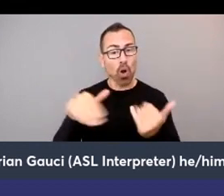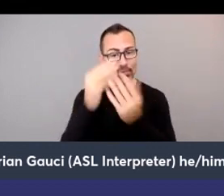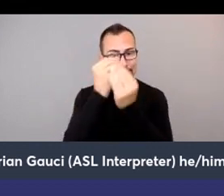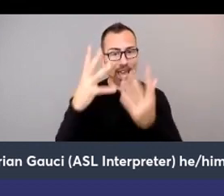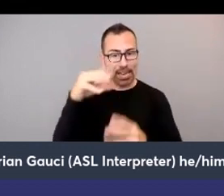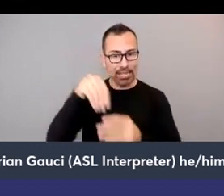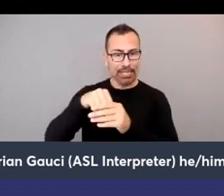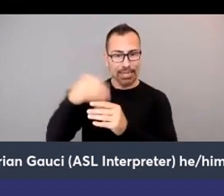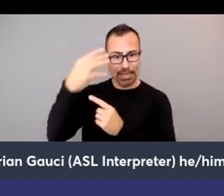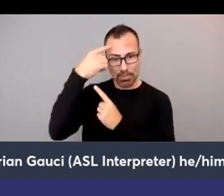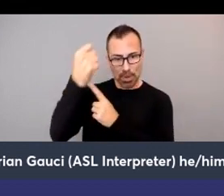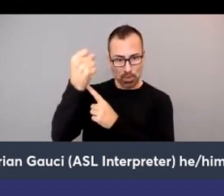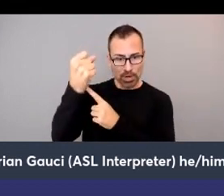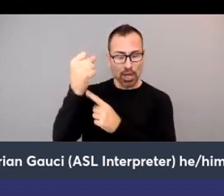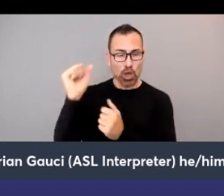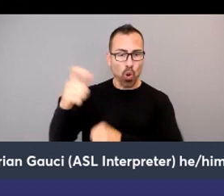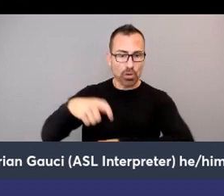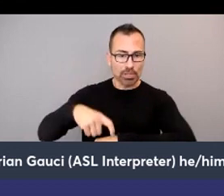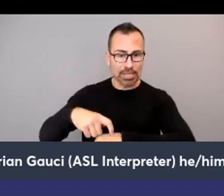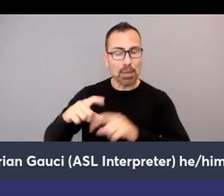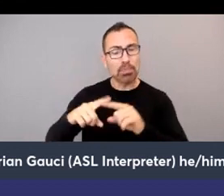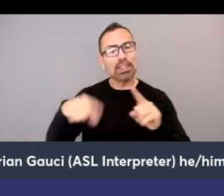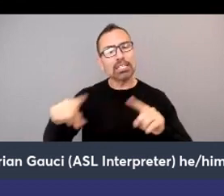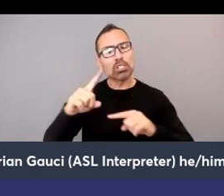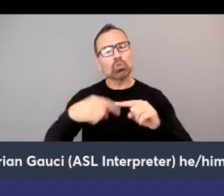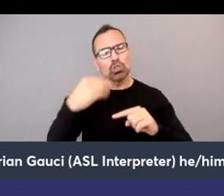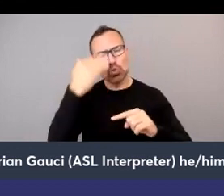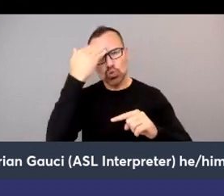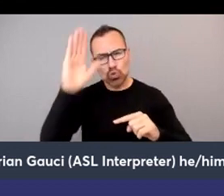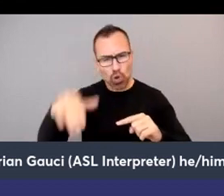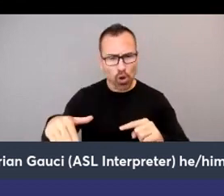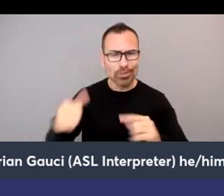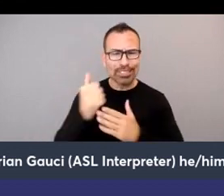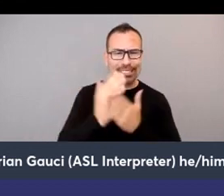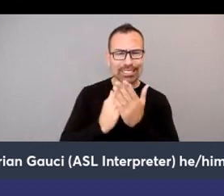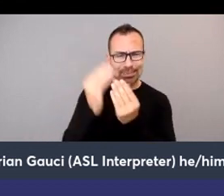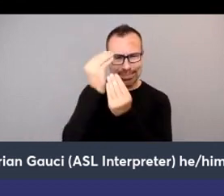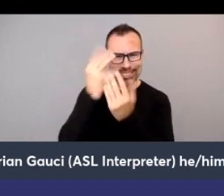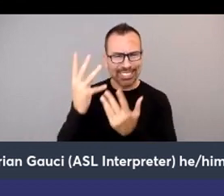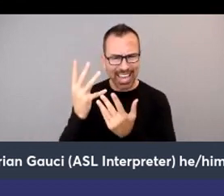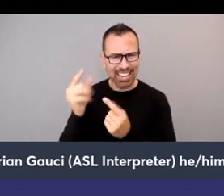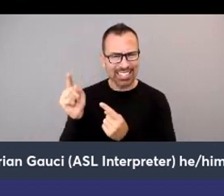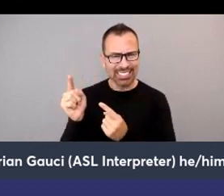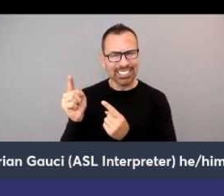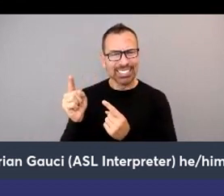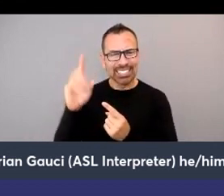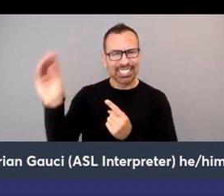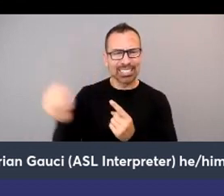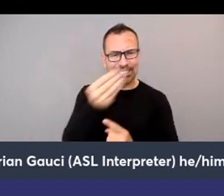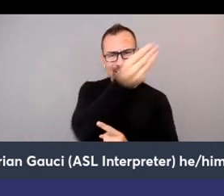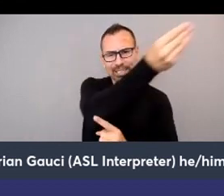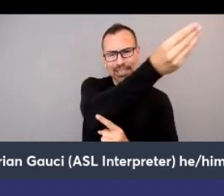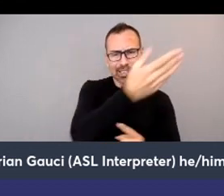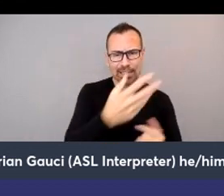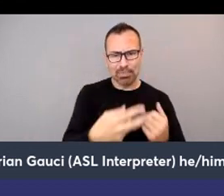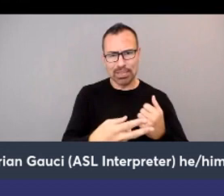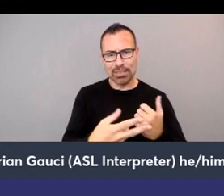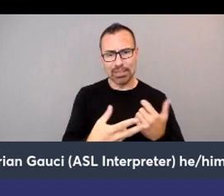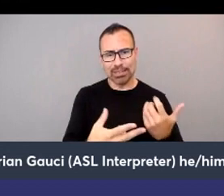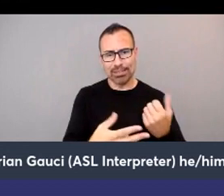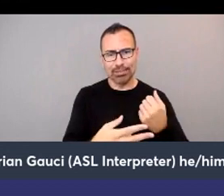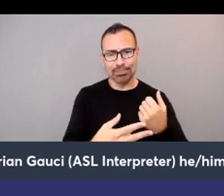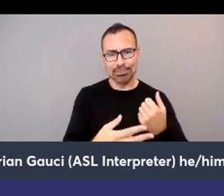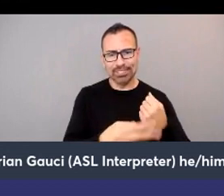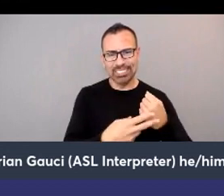So this is more when you have a clear definition that some of the data can be warm, right? So not necessarily hot. So you